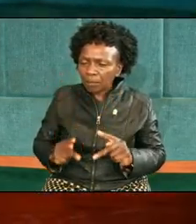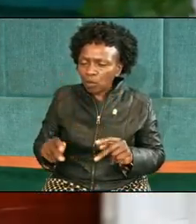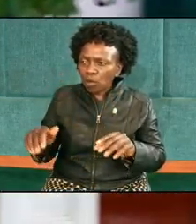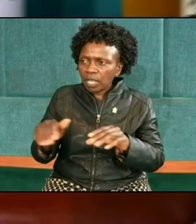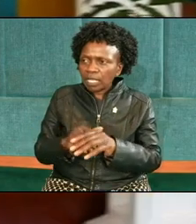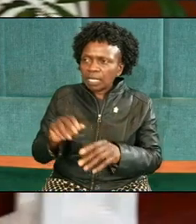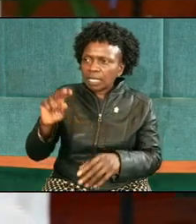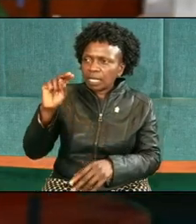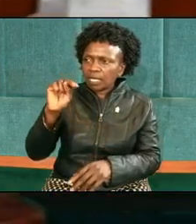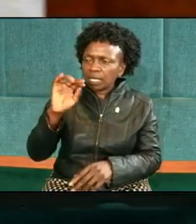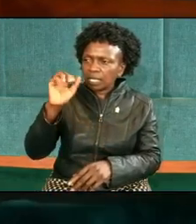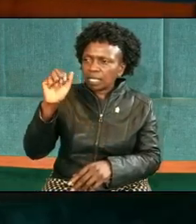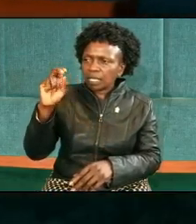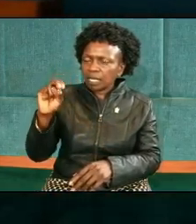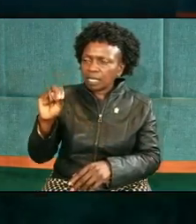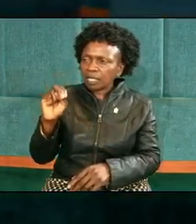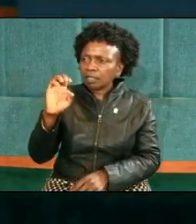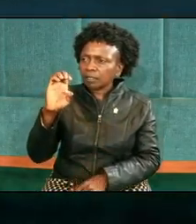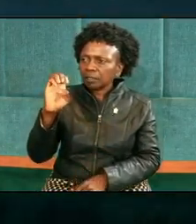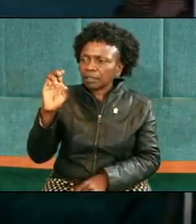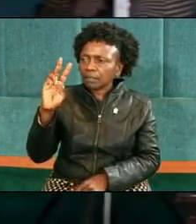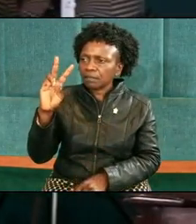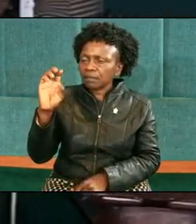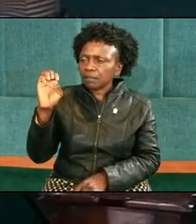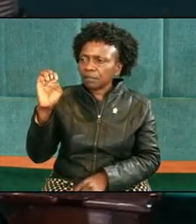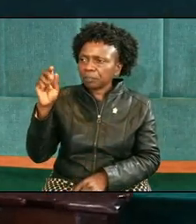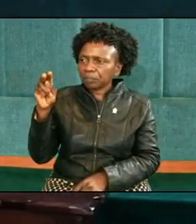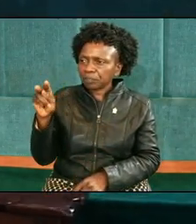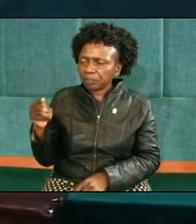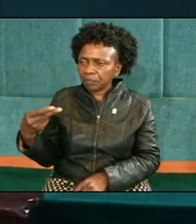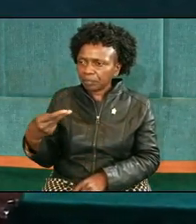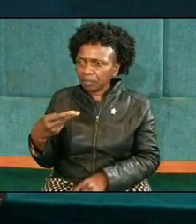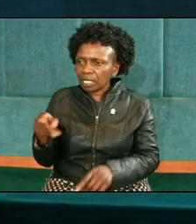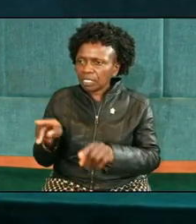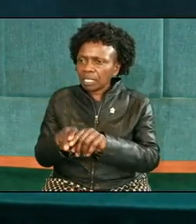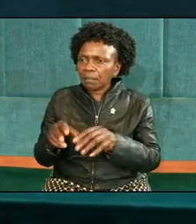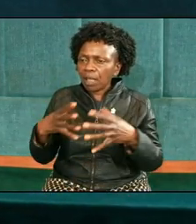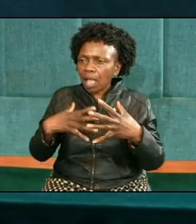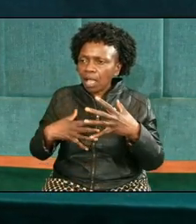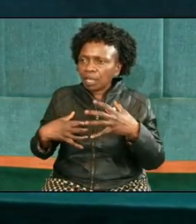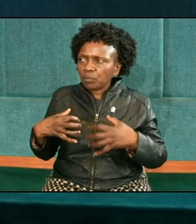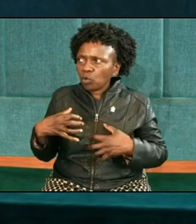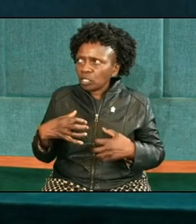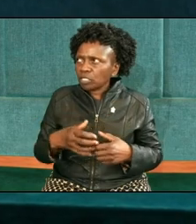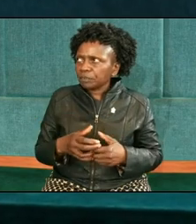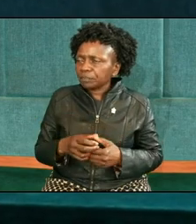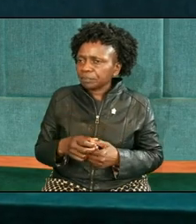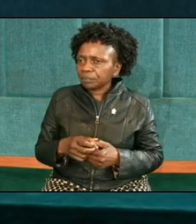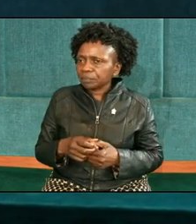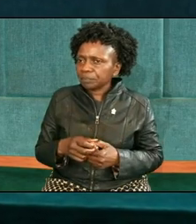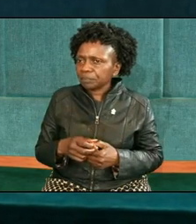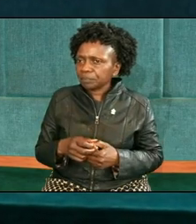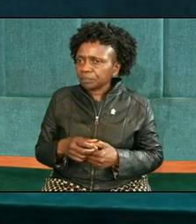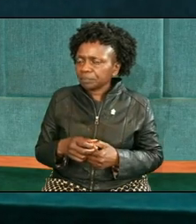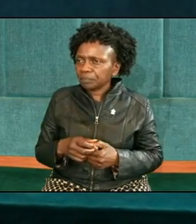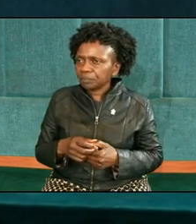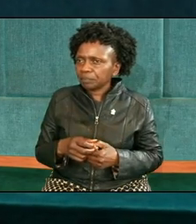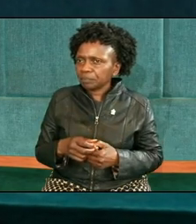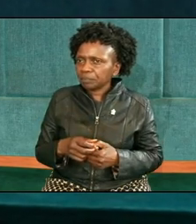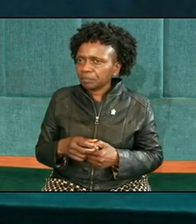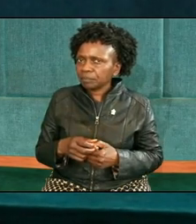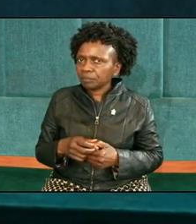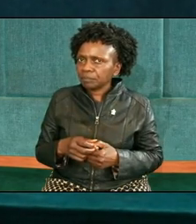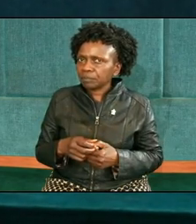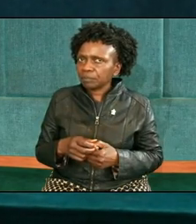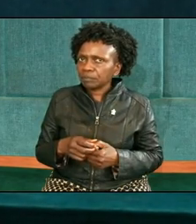their, what? As their animals. Hang on. Because I want to talk to God now.